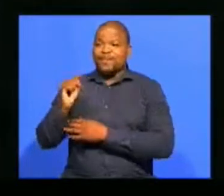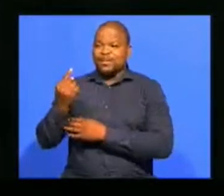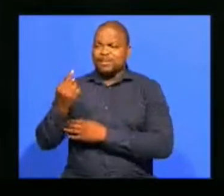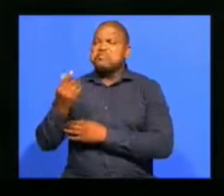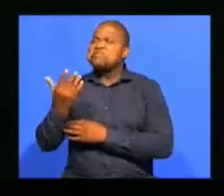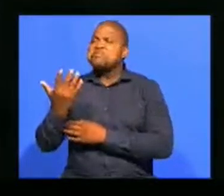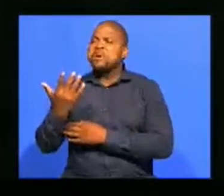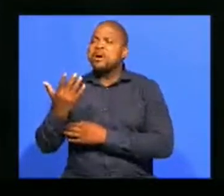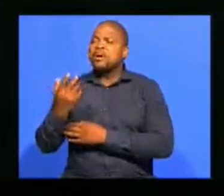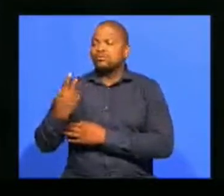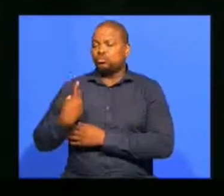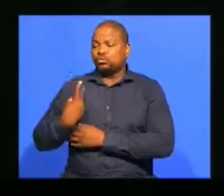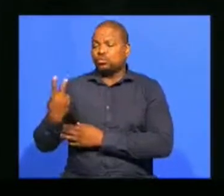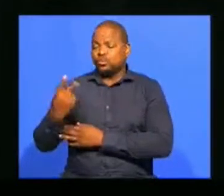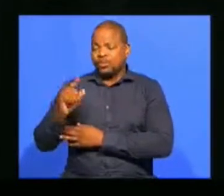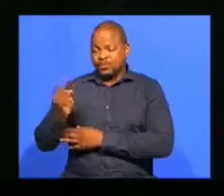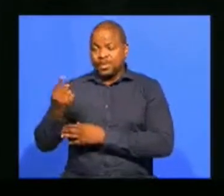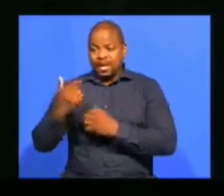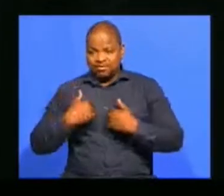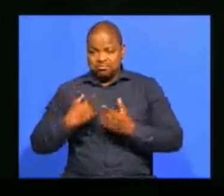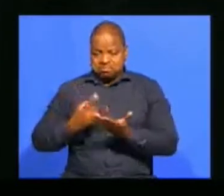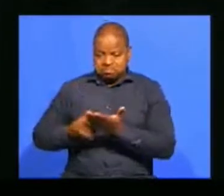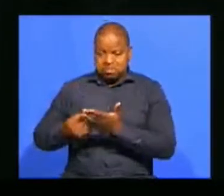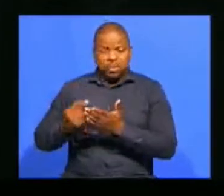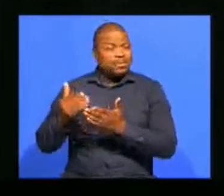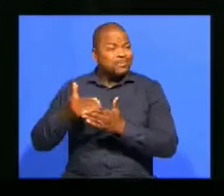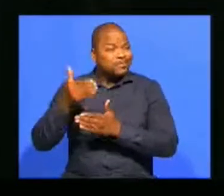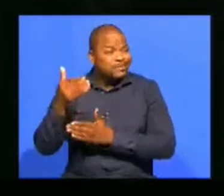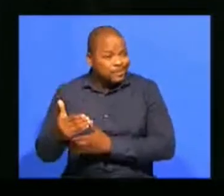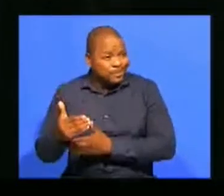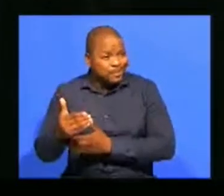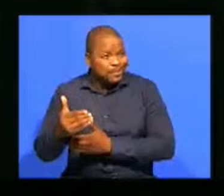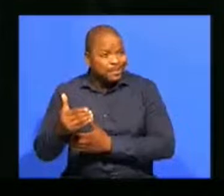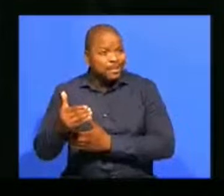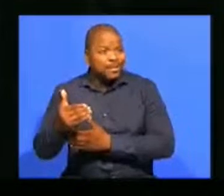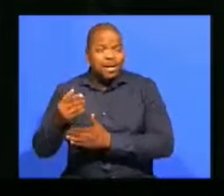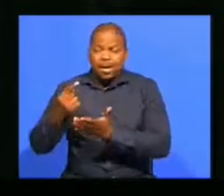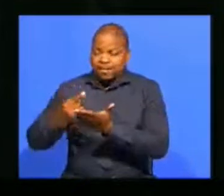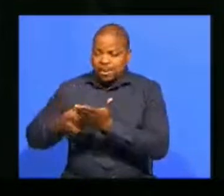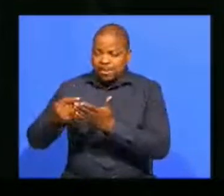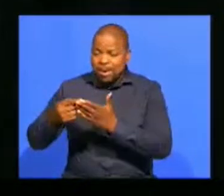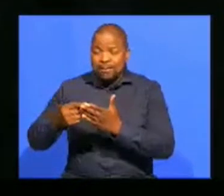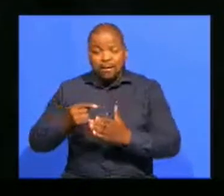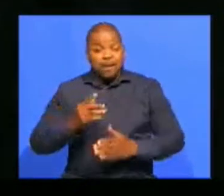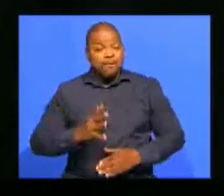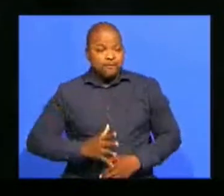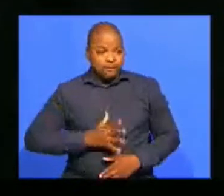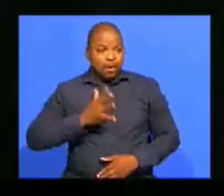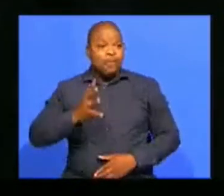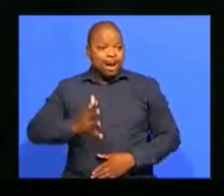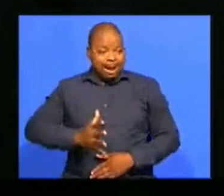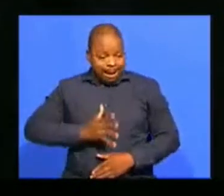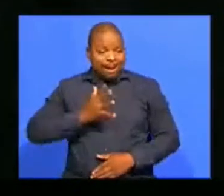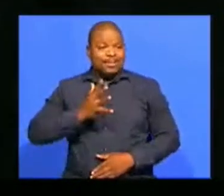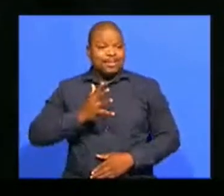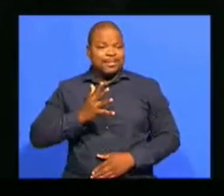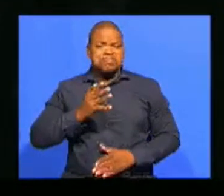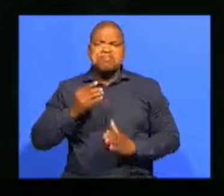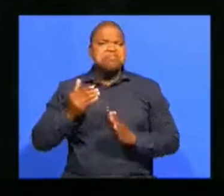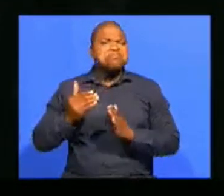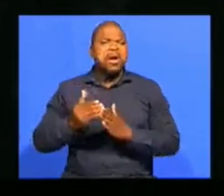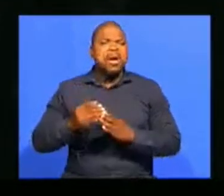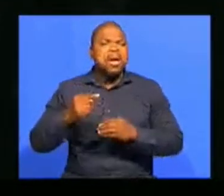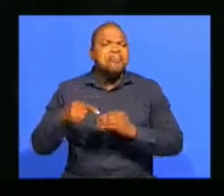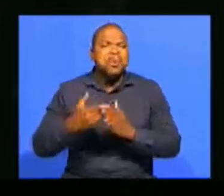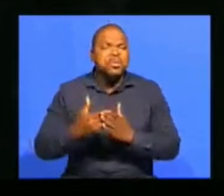among the two of us, followed by the official discussions, which revolved